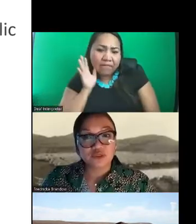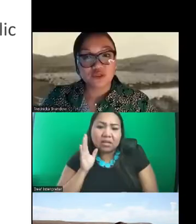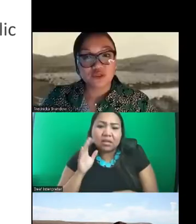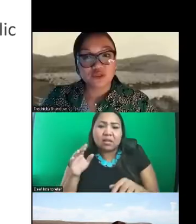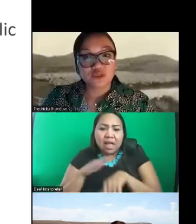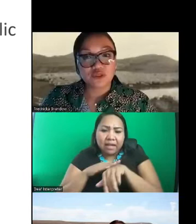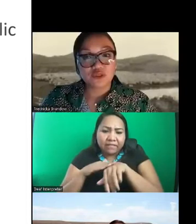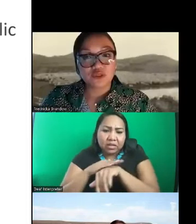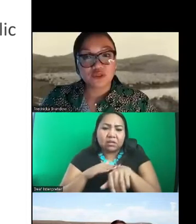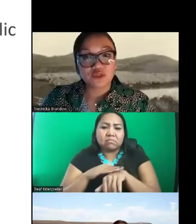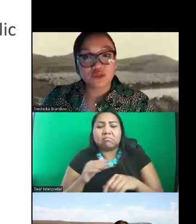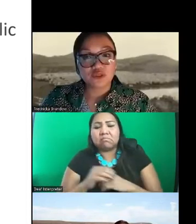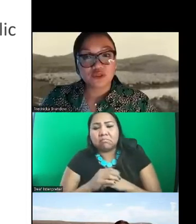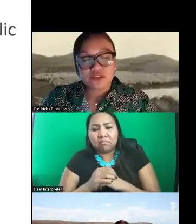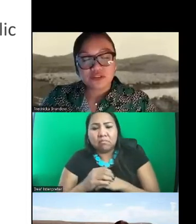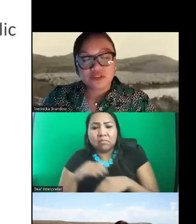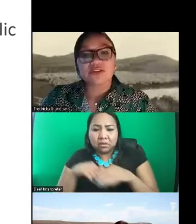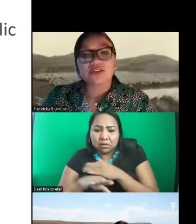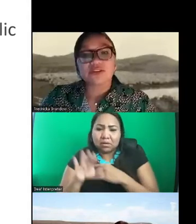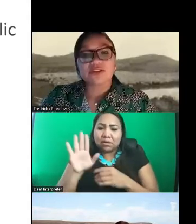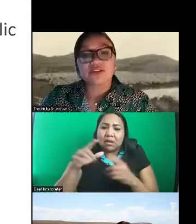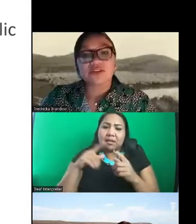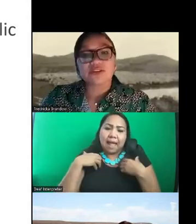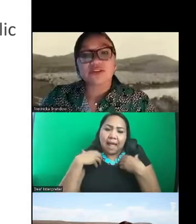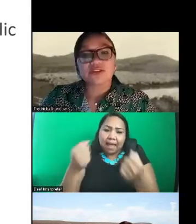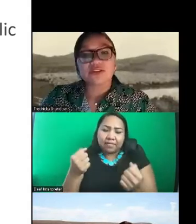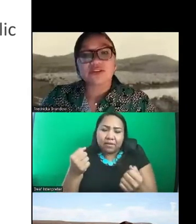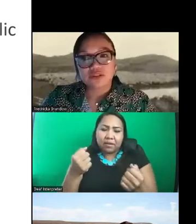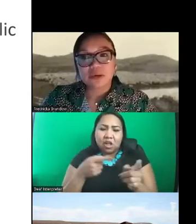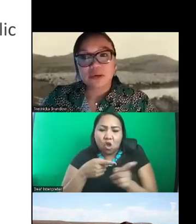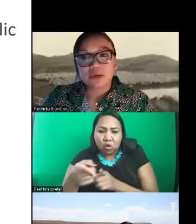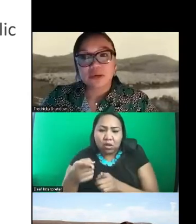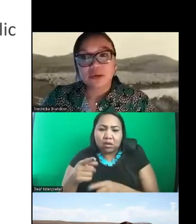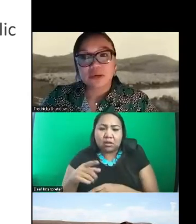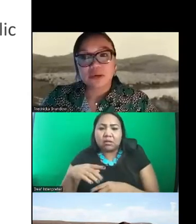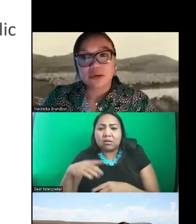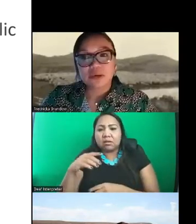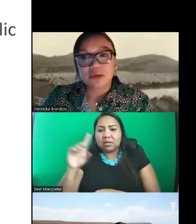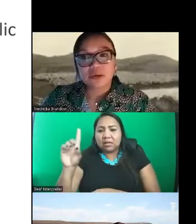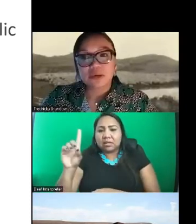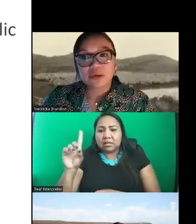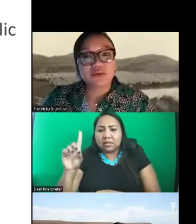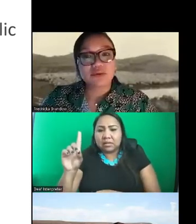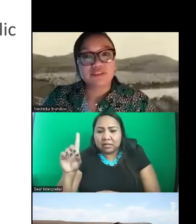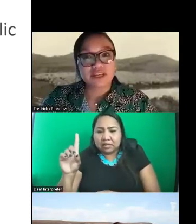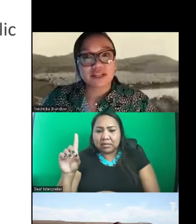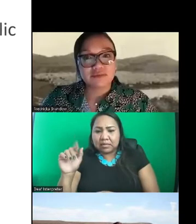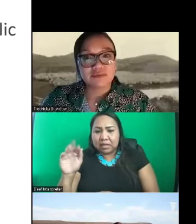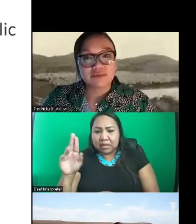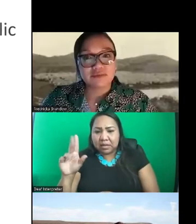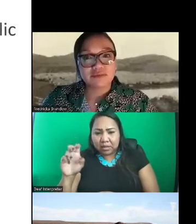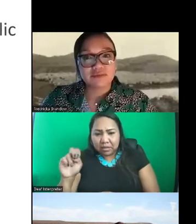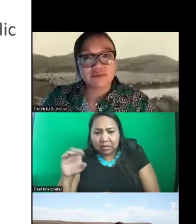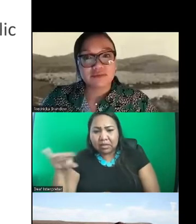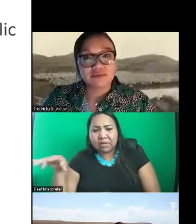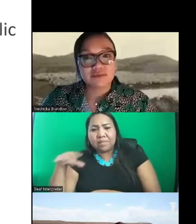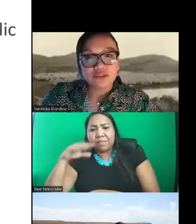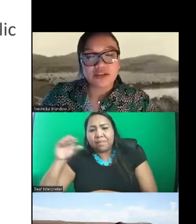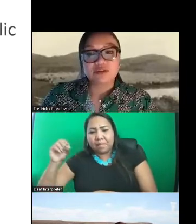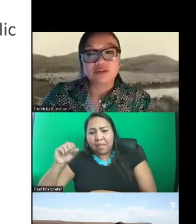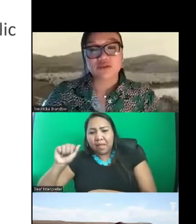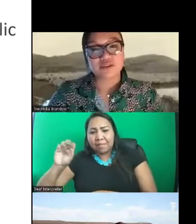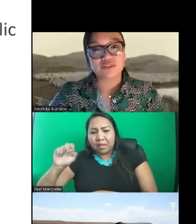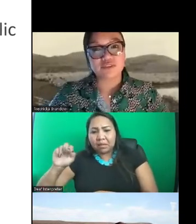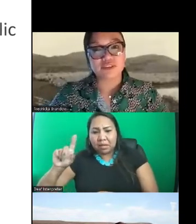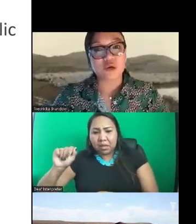or college. They are Dr. Daryl Joseph, Dr. Amanda Hunter, and Lisa Lomavia. Dr.